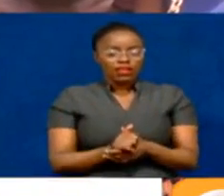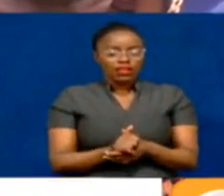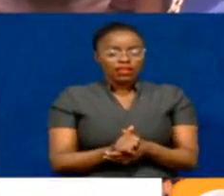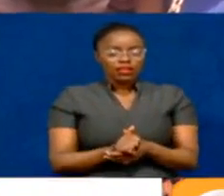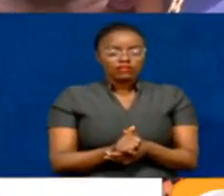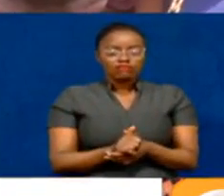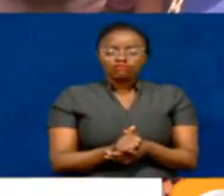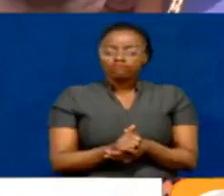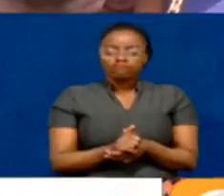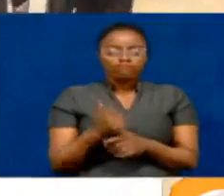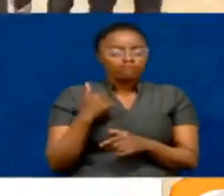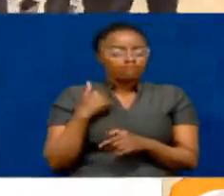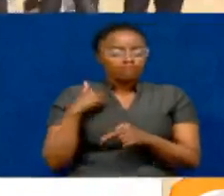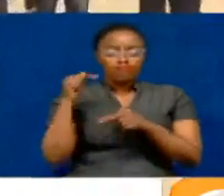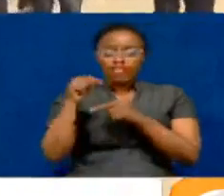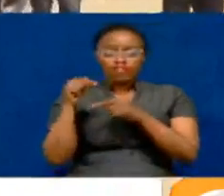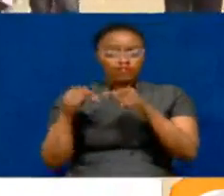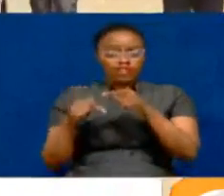that not revenge.